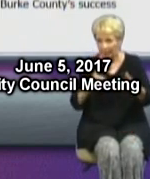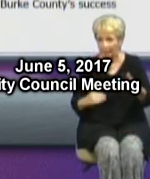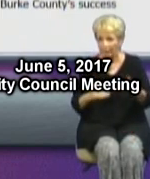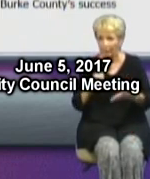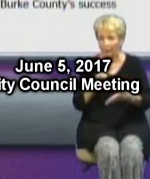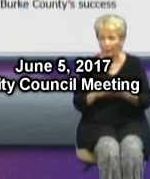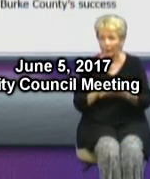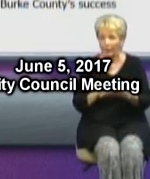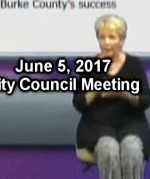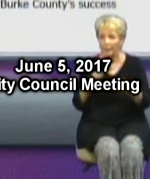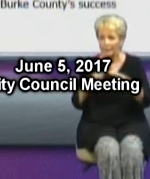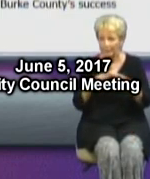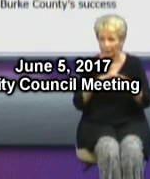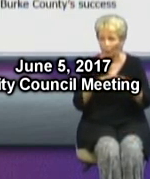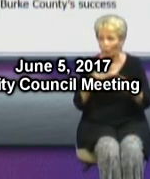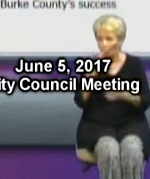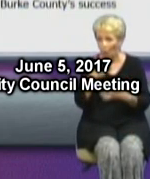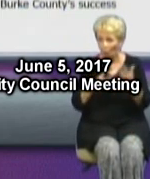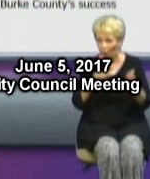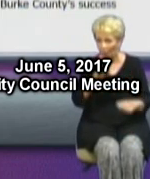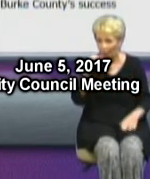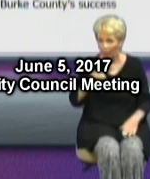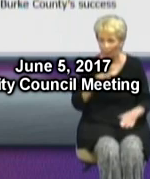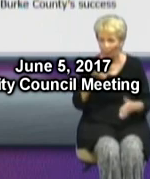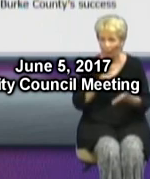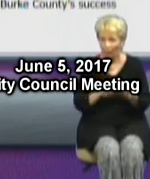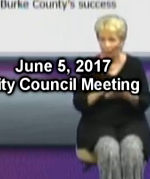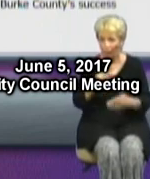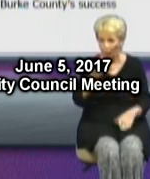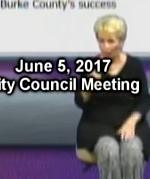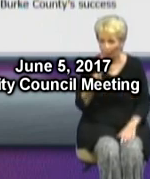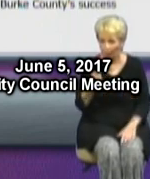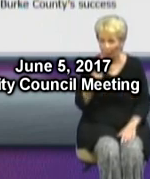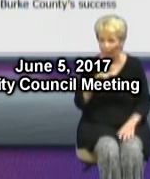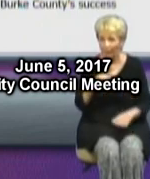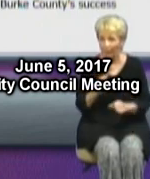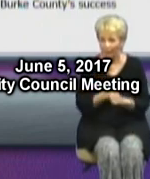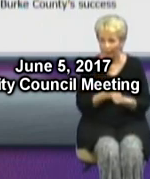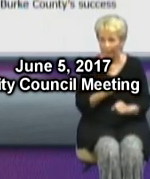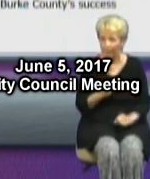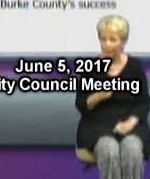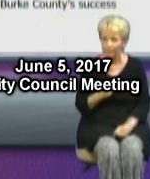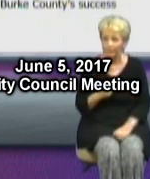the municipalities and what percentage of that $1 they get.